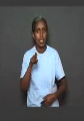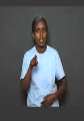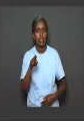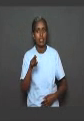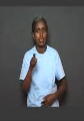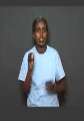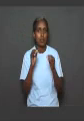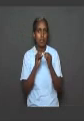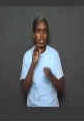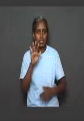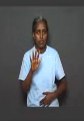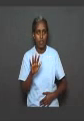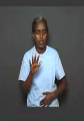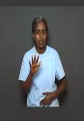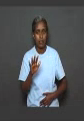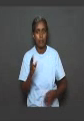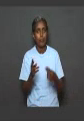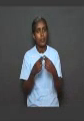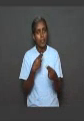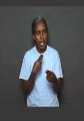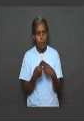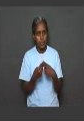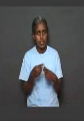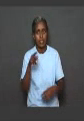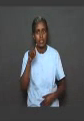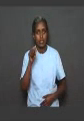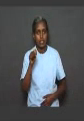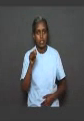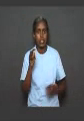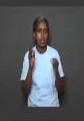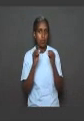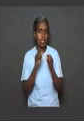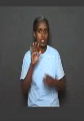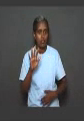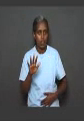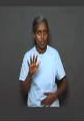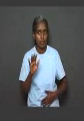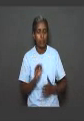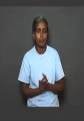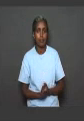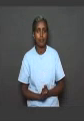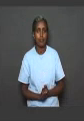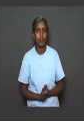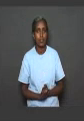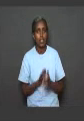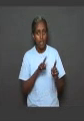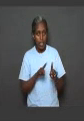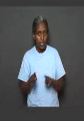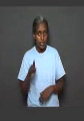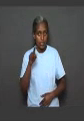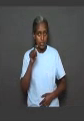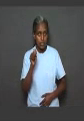x plus 5 times t plus 5 as